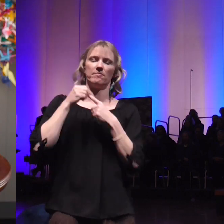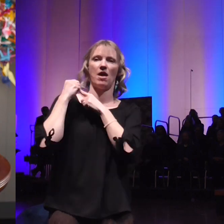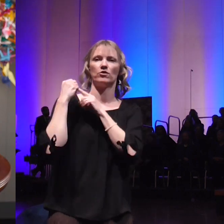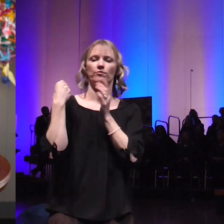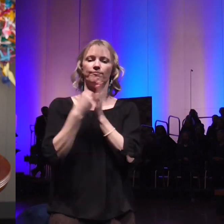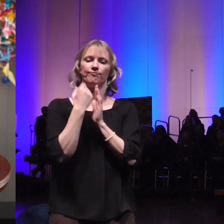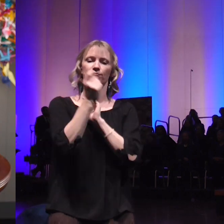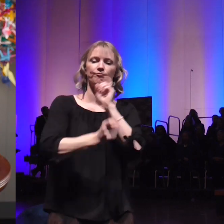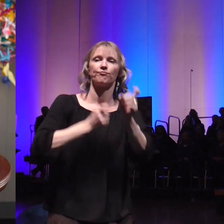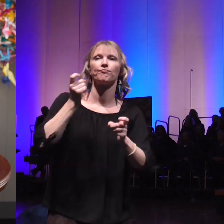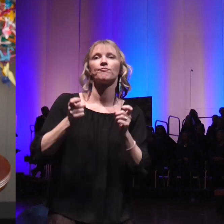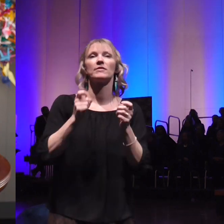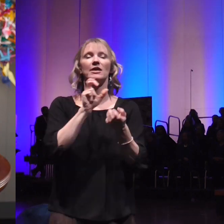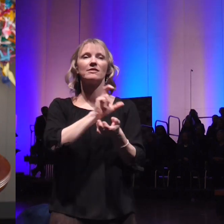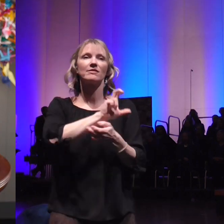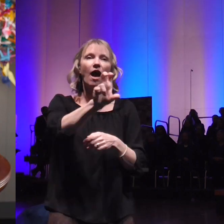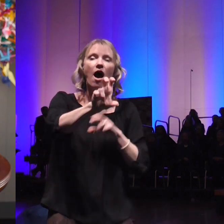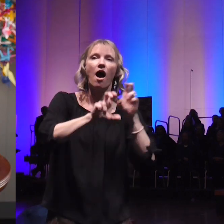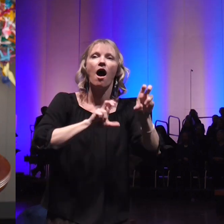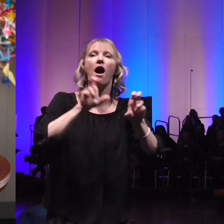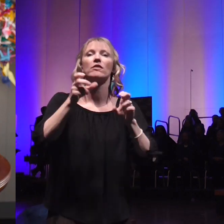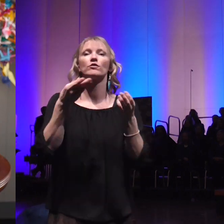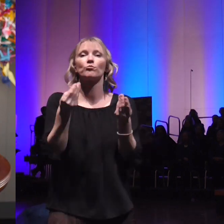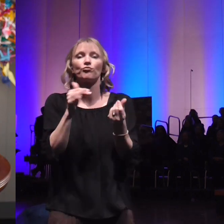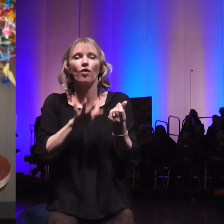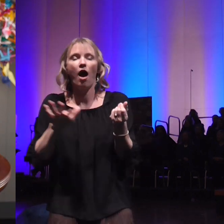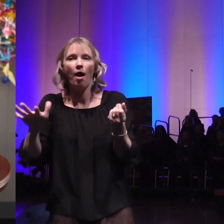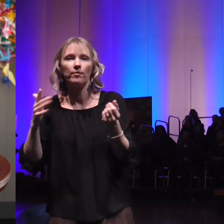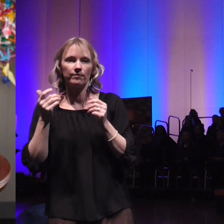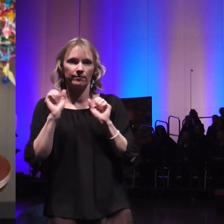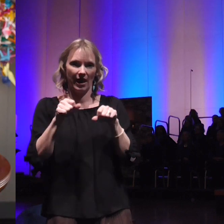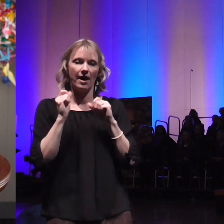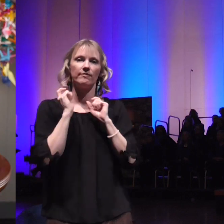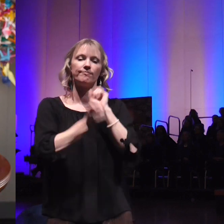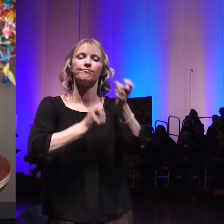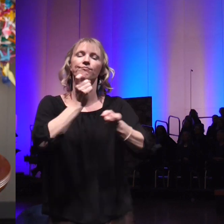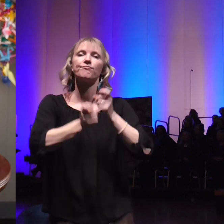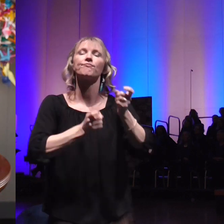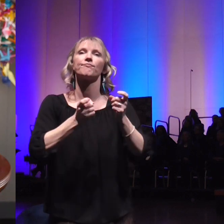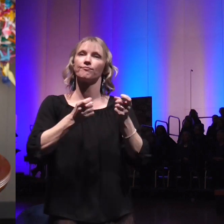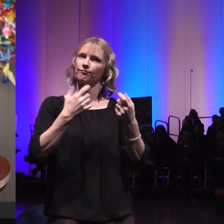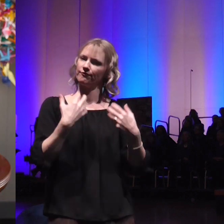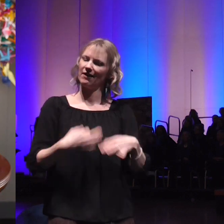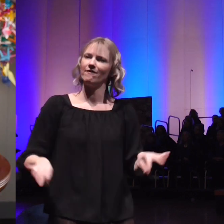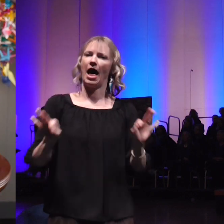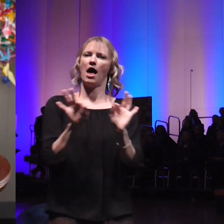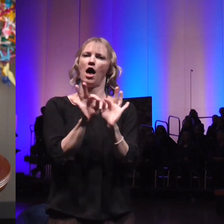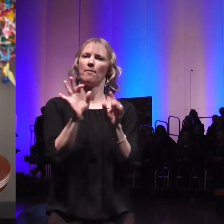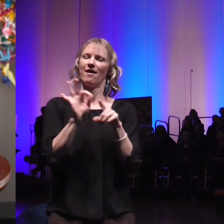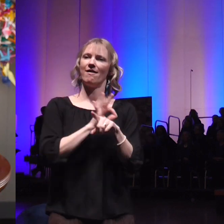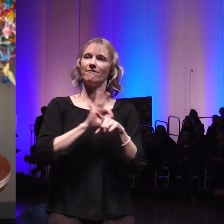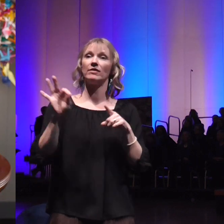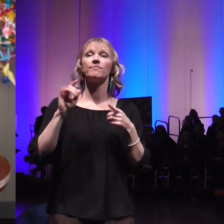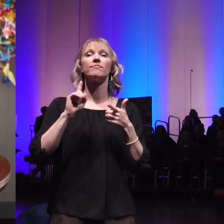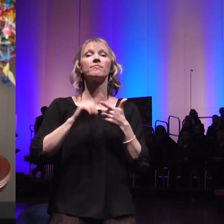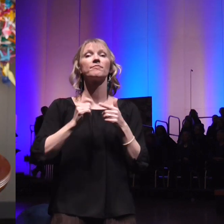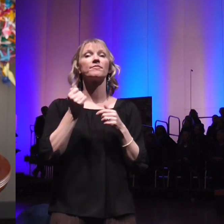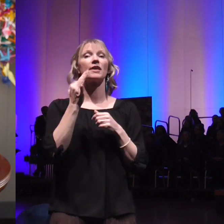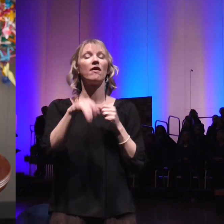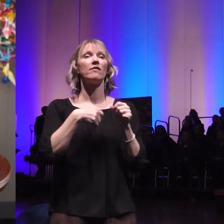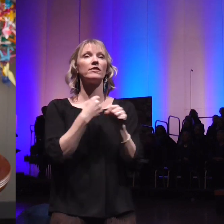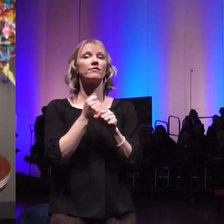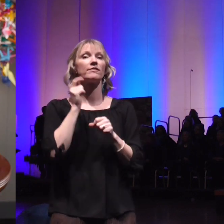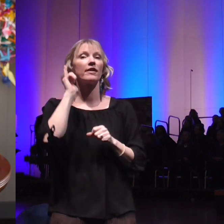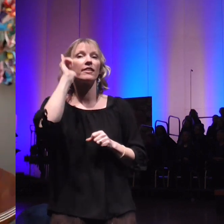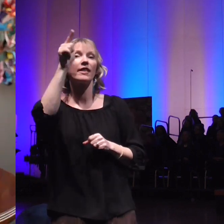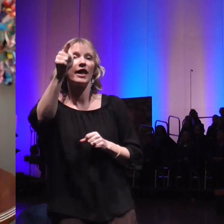donations of stock or properties and things like that. It served a very valuable function. And then several years later, it